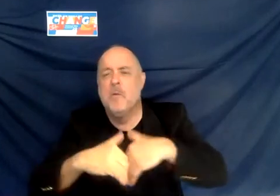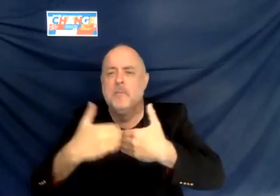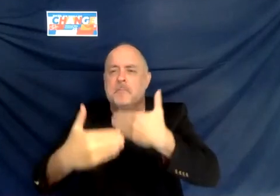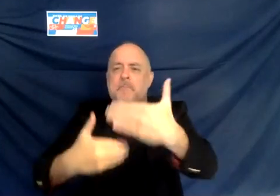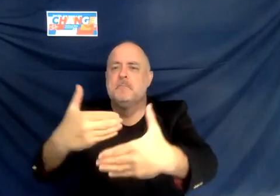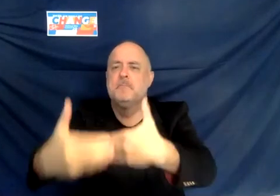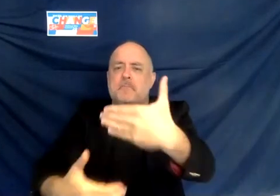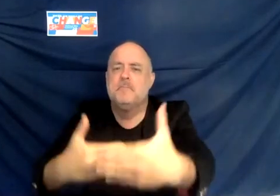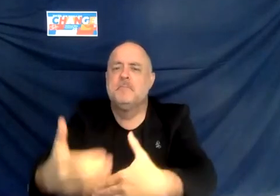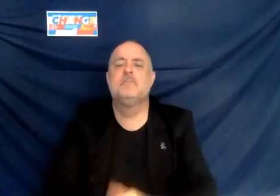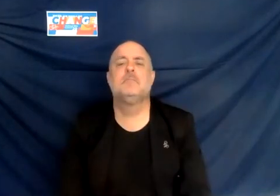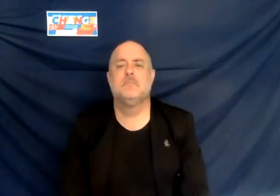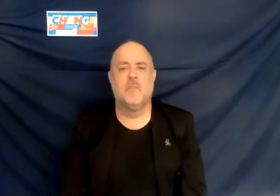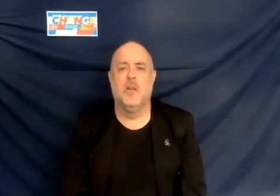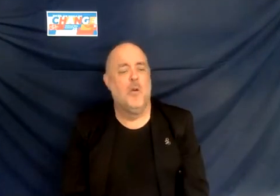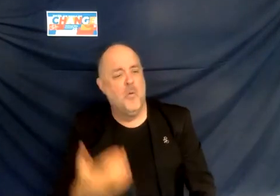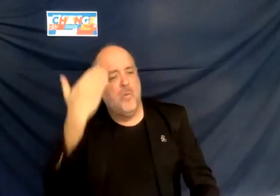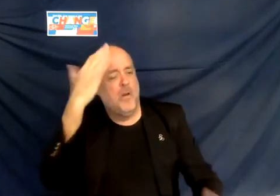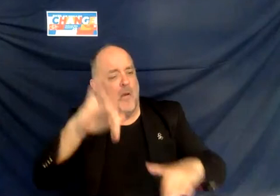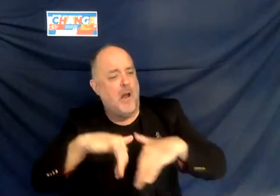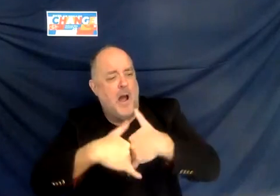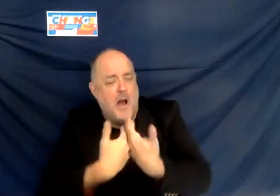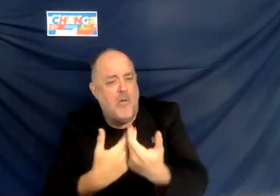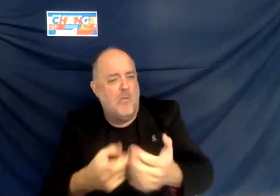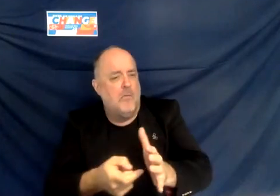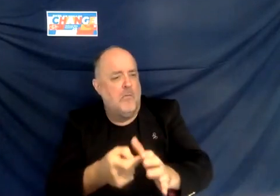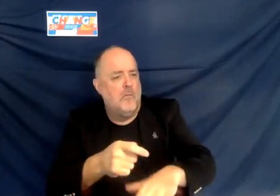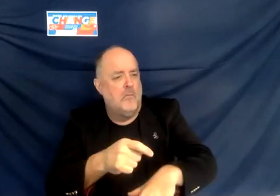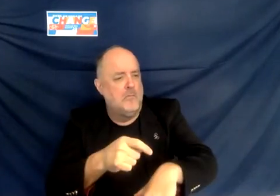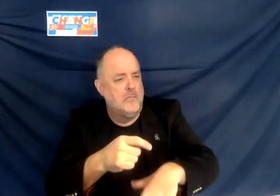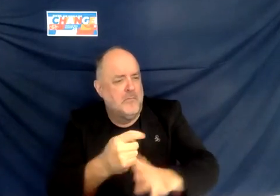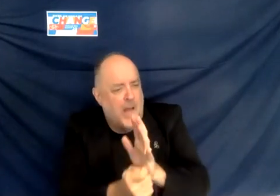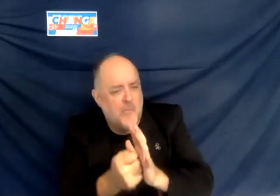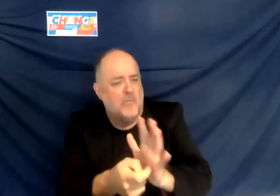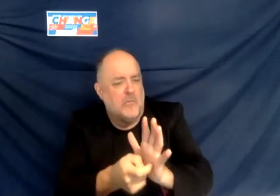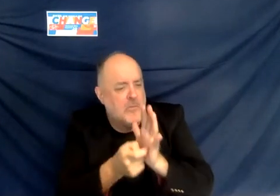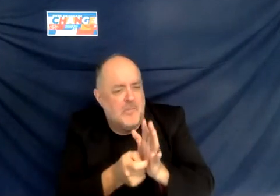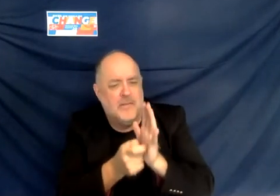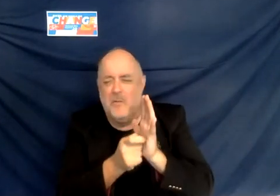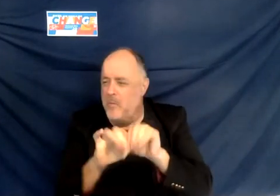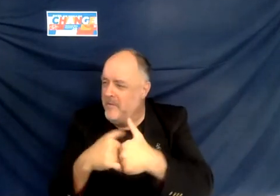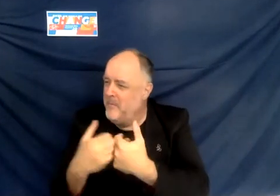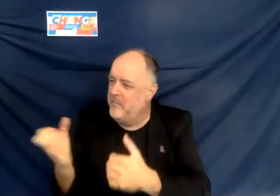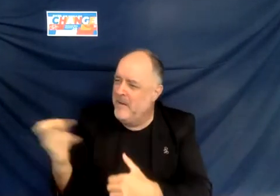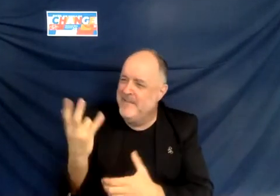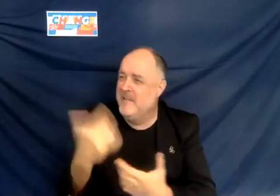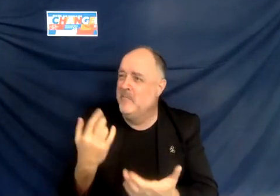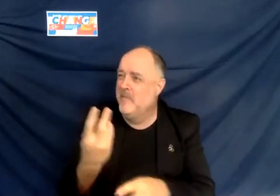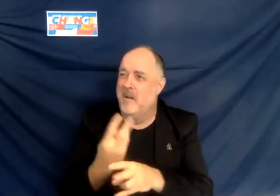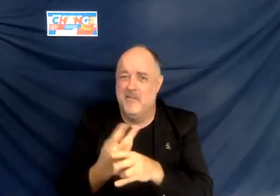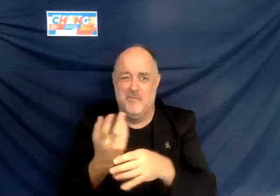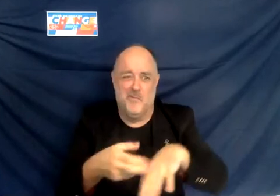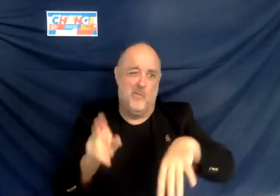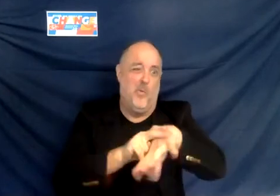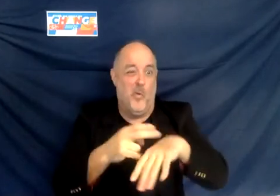forward. Where we don't know how long this is going to take. So while we're waiting to return to some sense of whatever normal